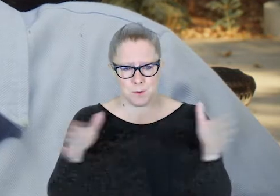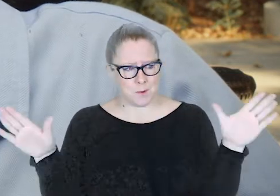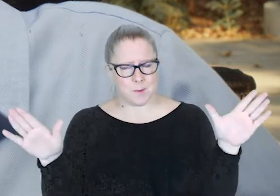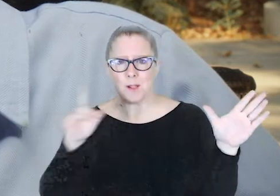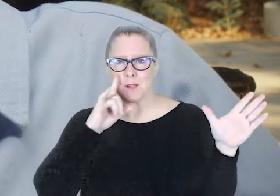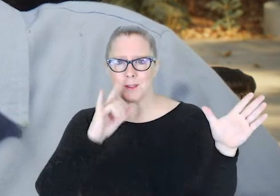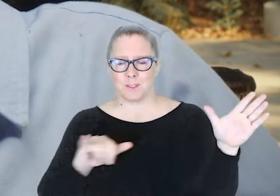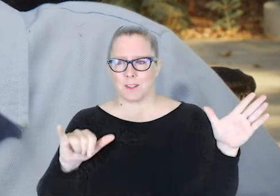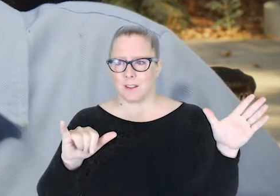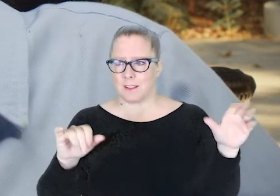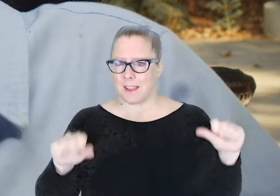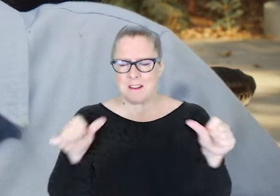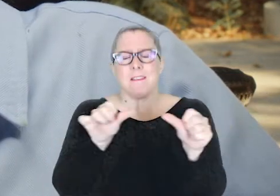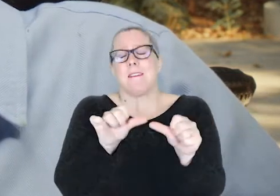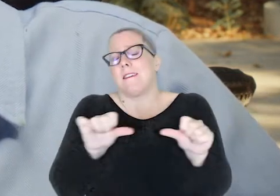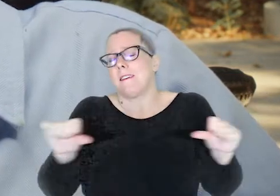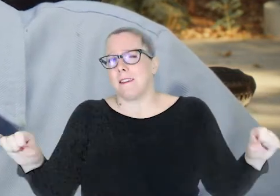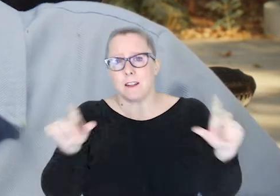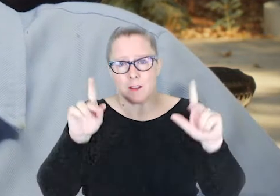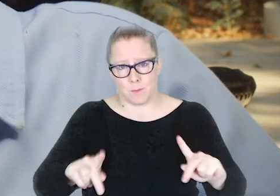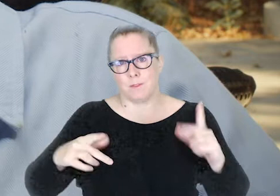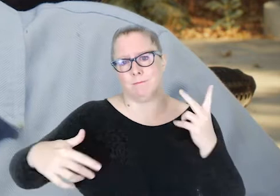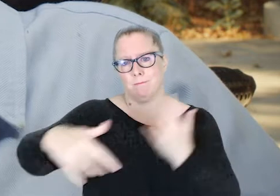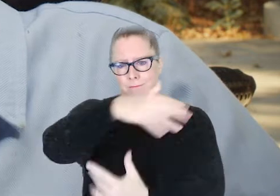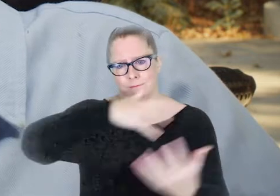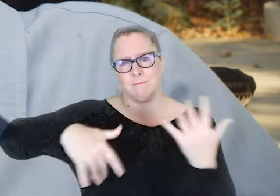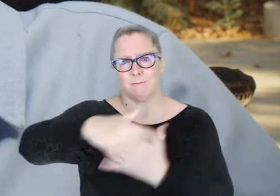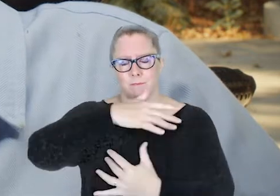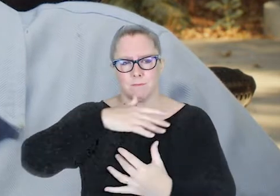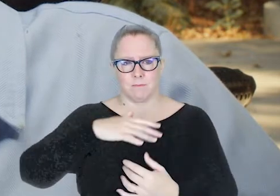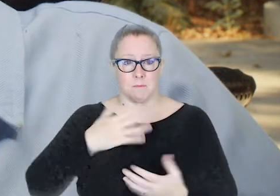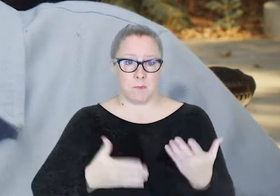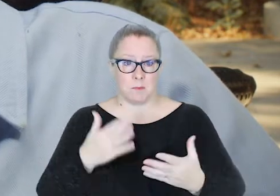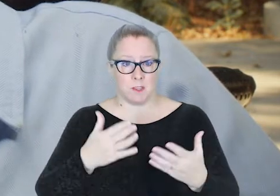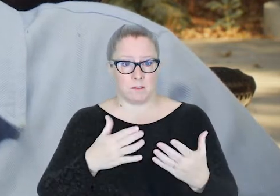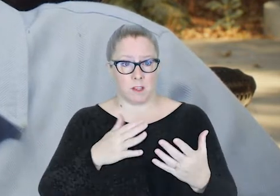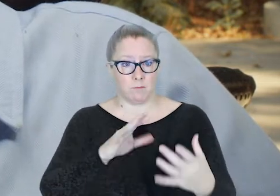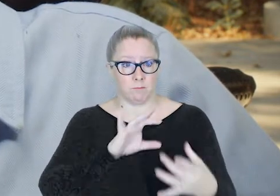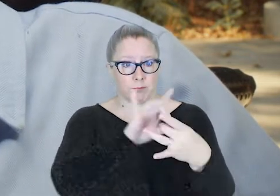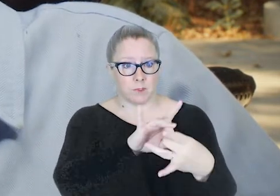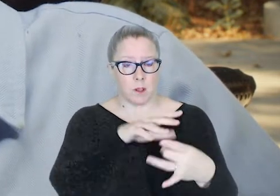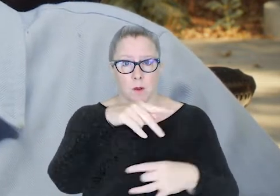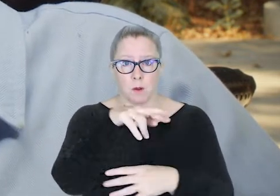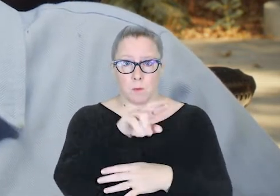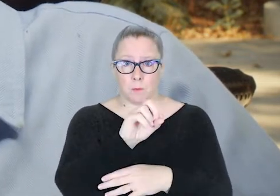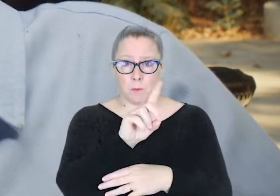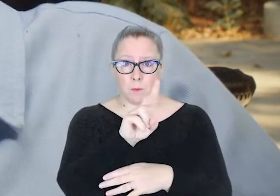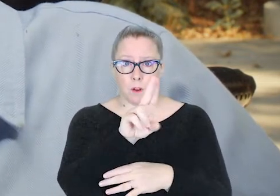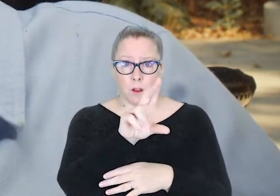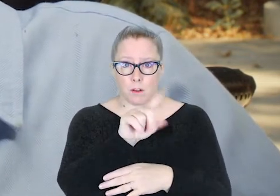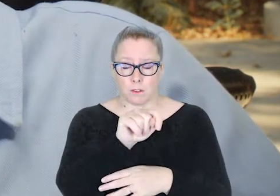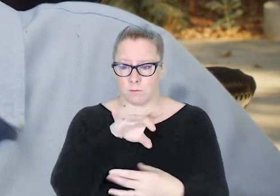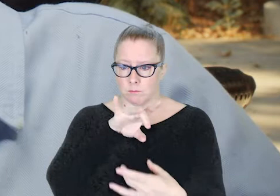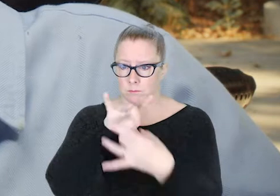provides the ability for that individual to interact with that product, service,